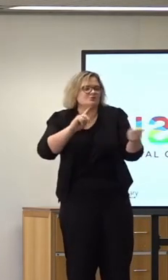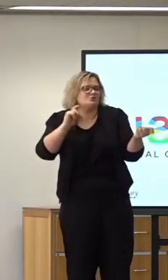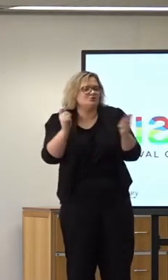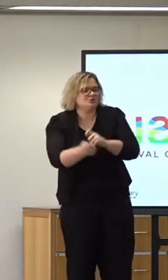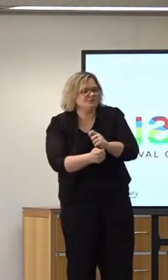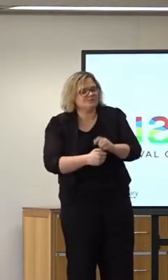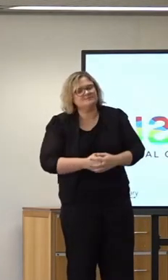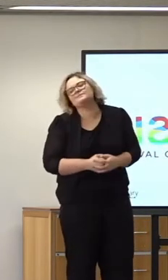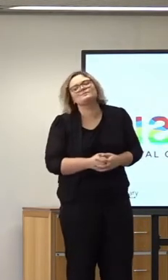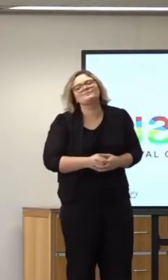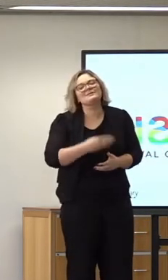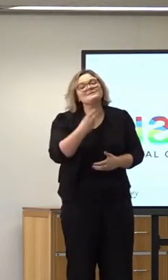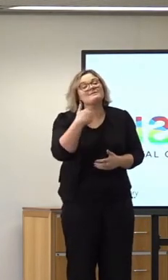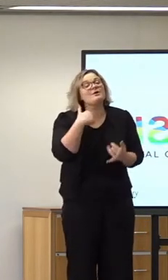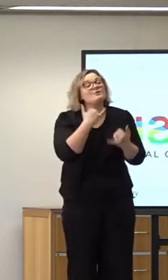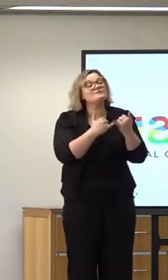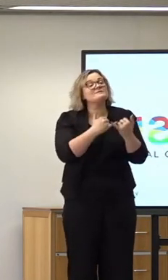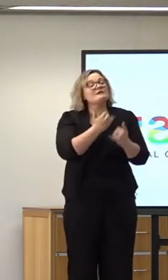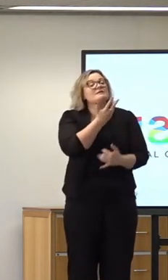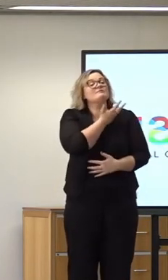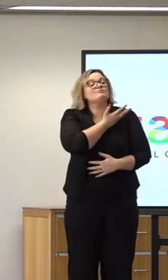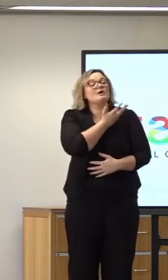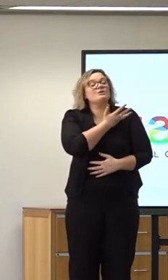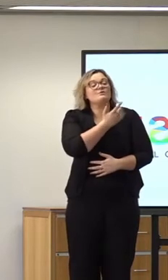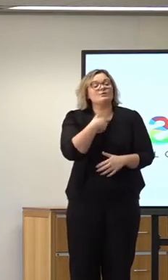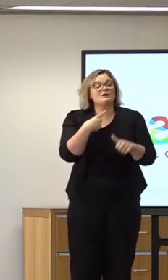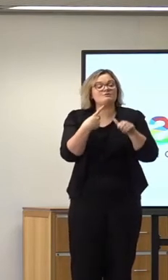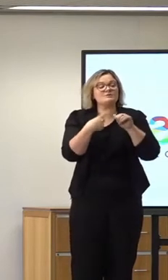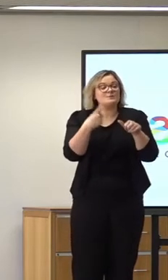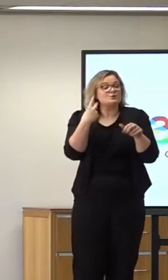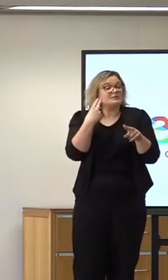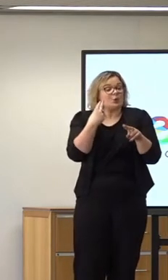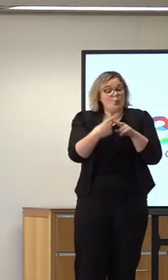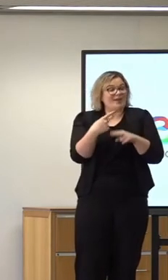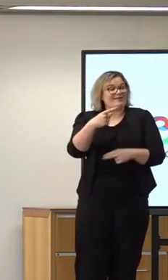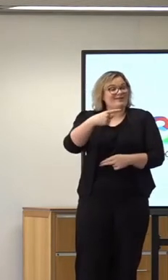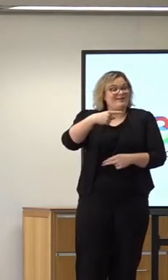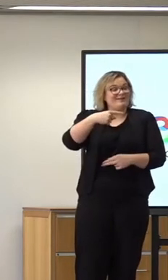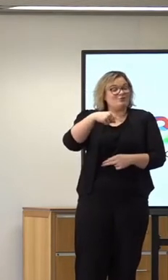that I was really really proud of is that responding quite quickly to that was that